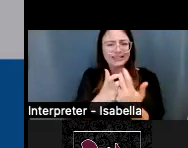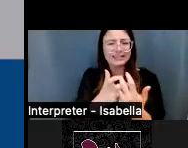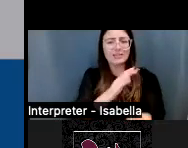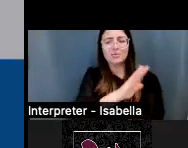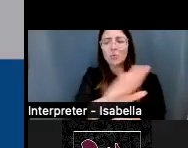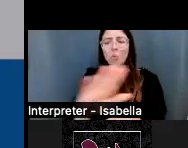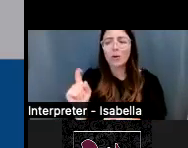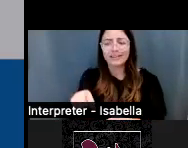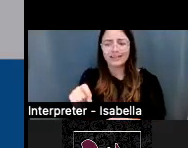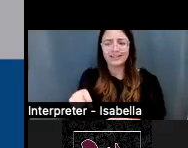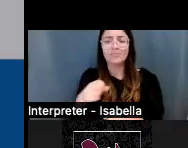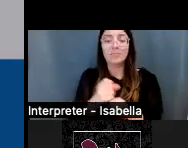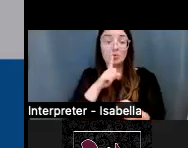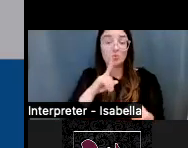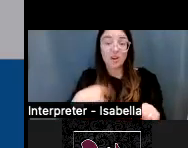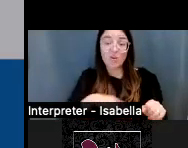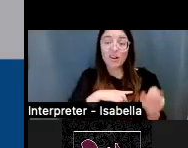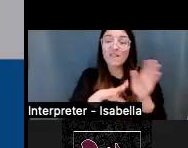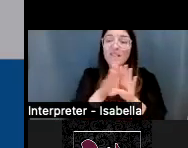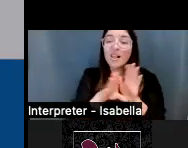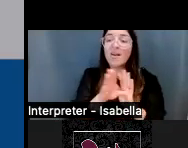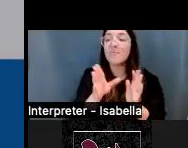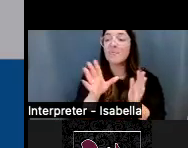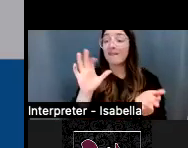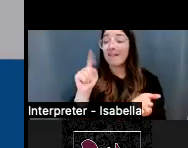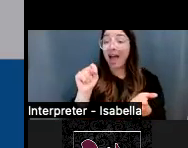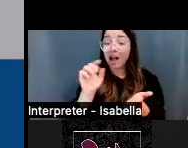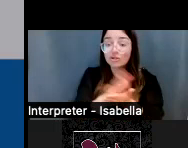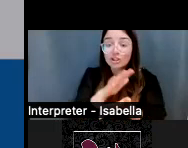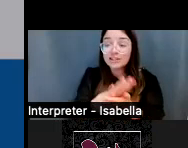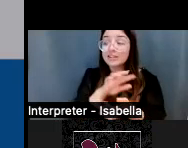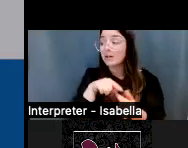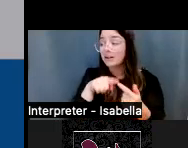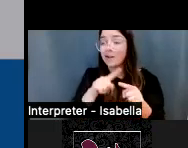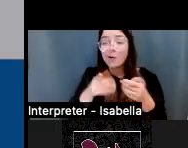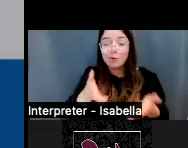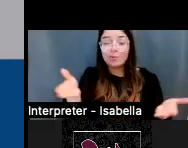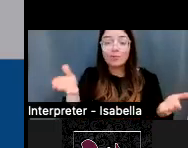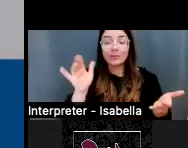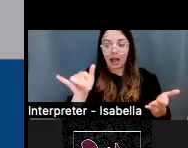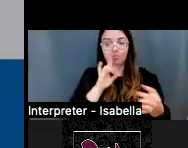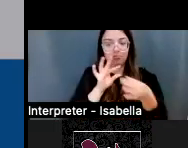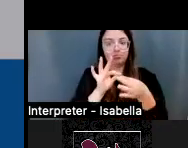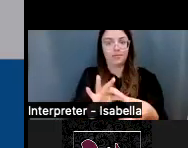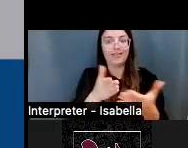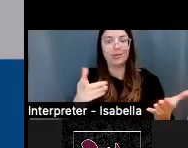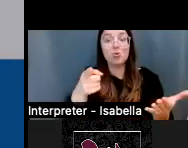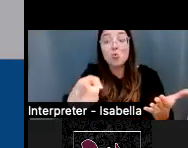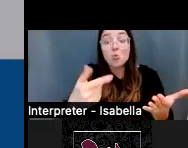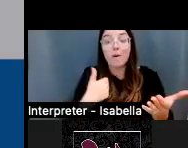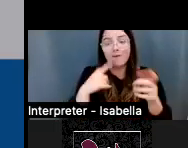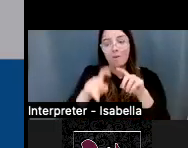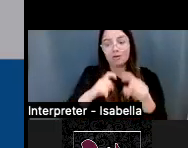are developing fact sheets and materials that are about topics that you have questions about or that you find